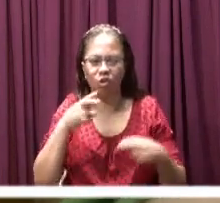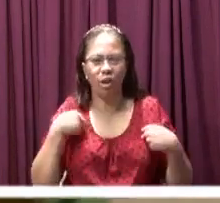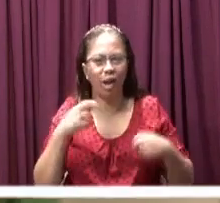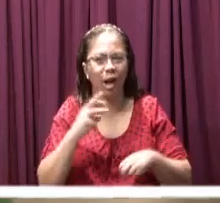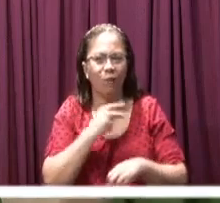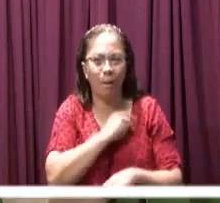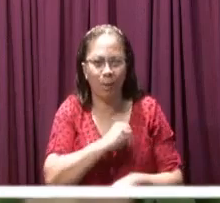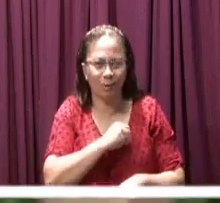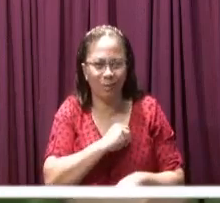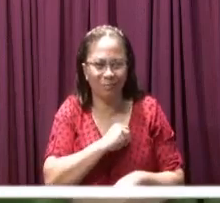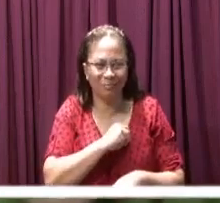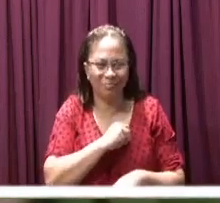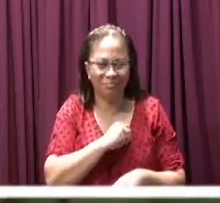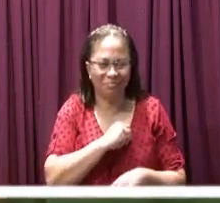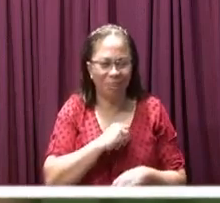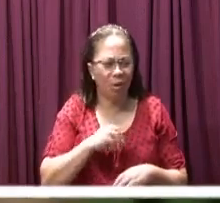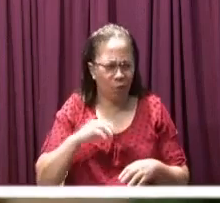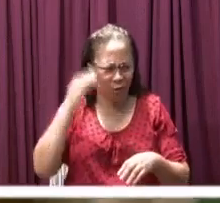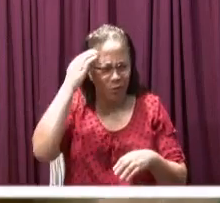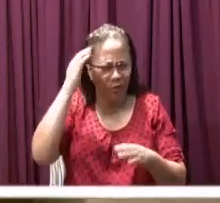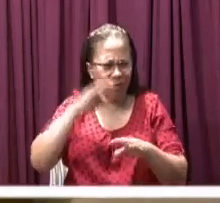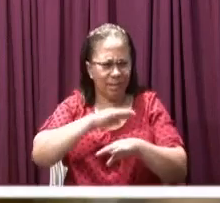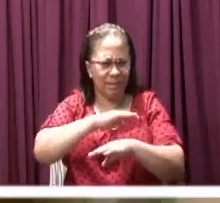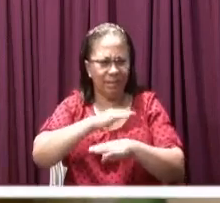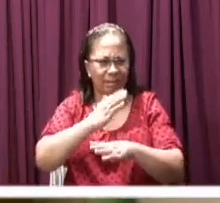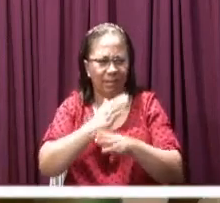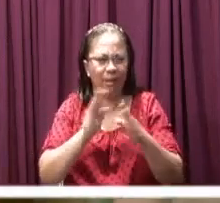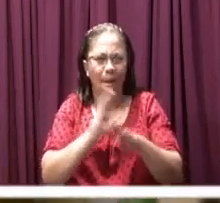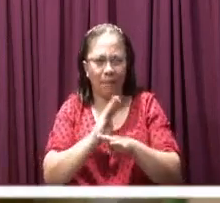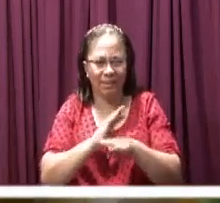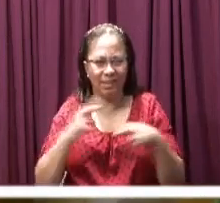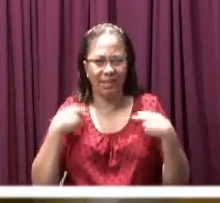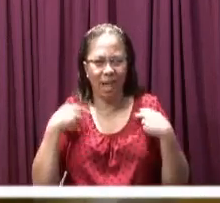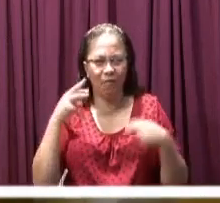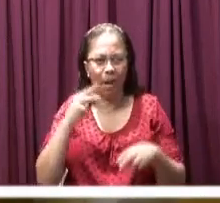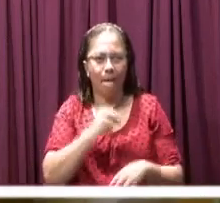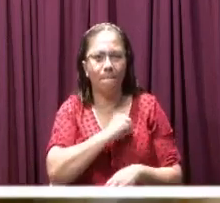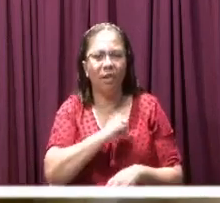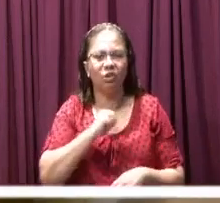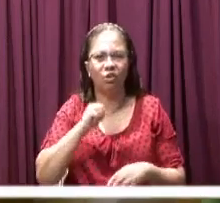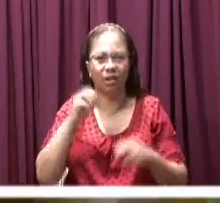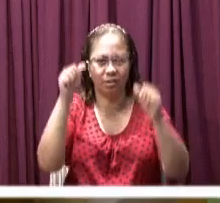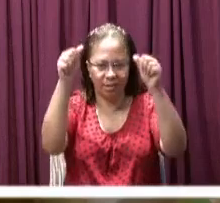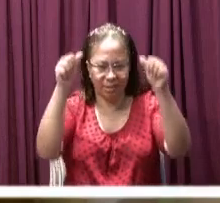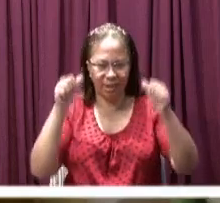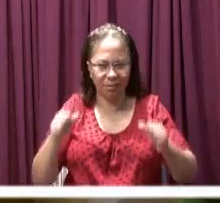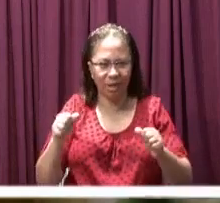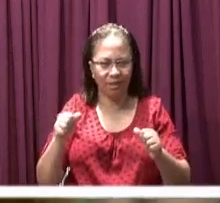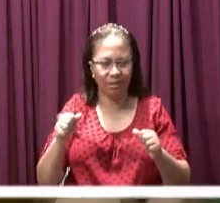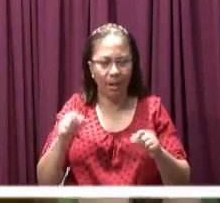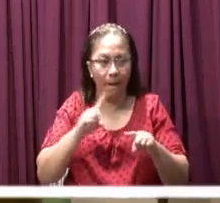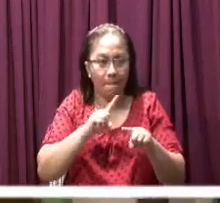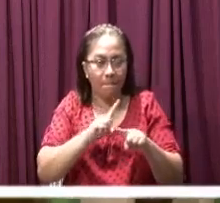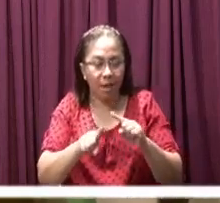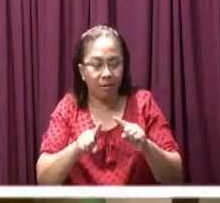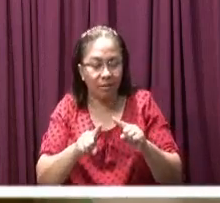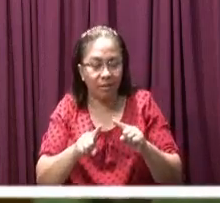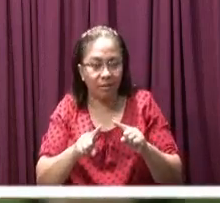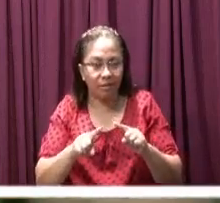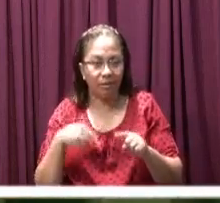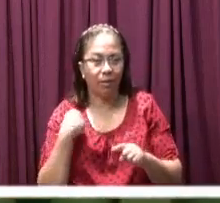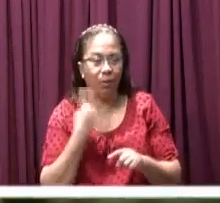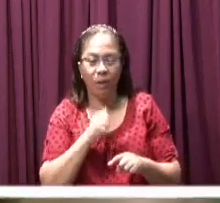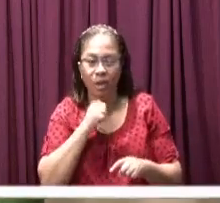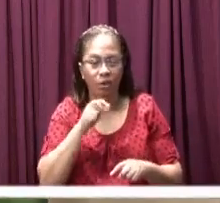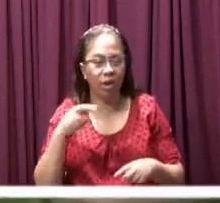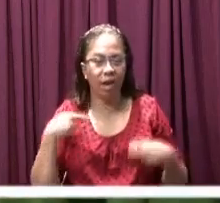know, everybody have a mission statement they have up somewhere? So the church does not have a mission. The mission has a church. The